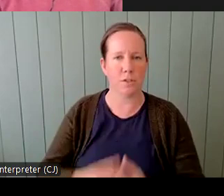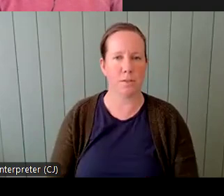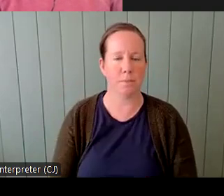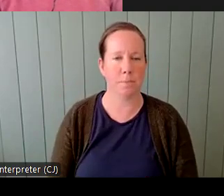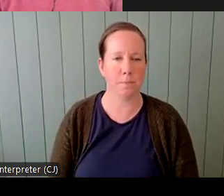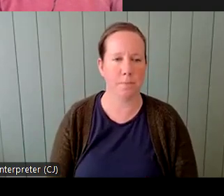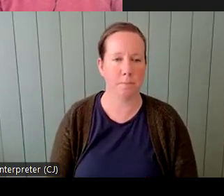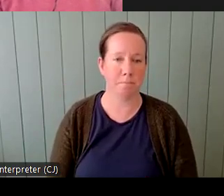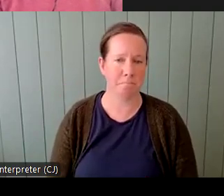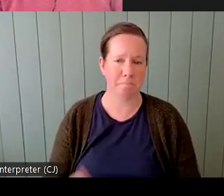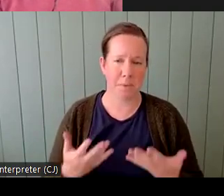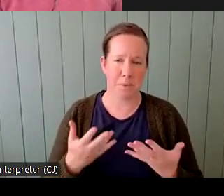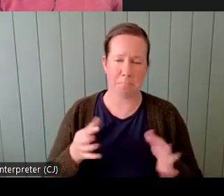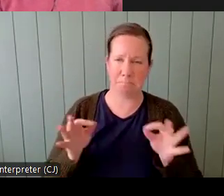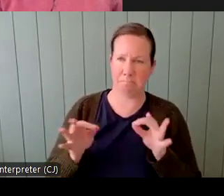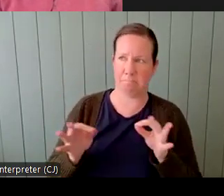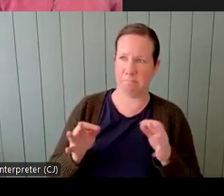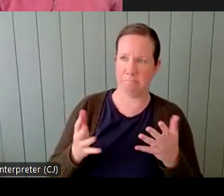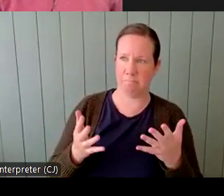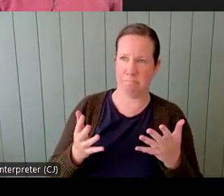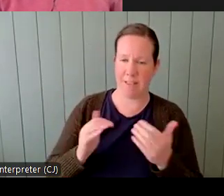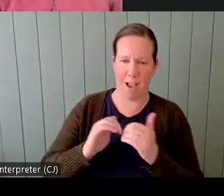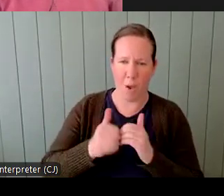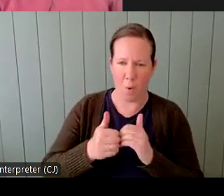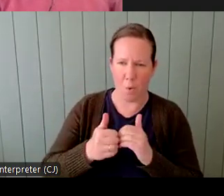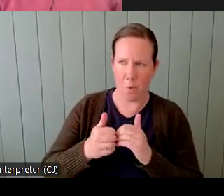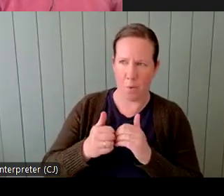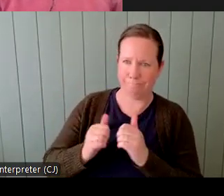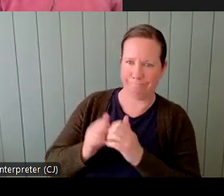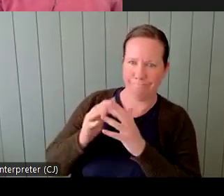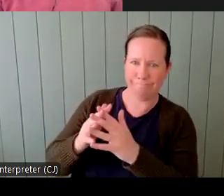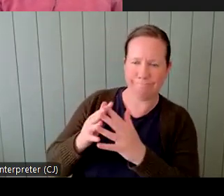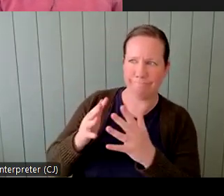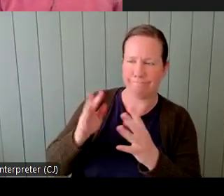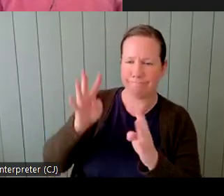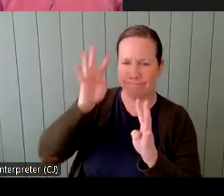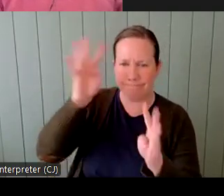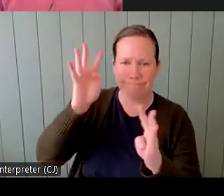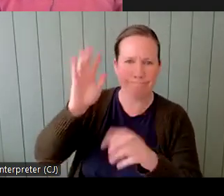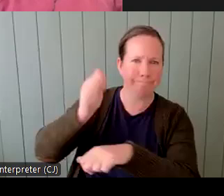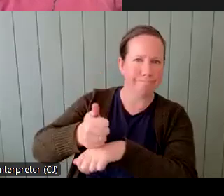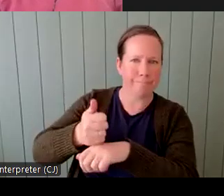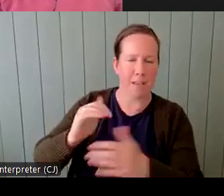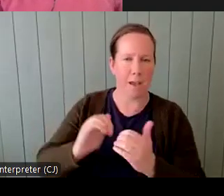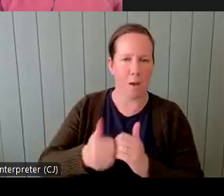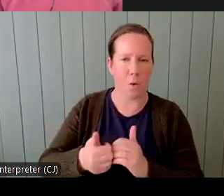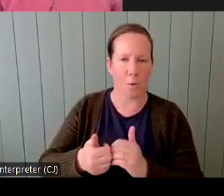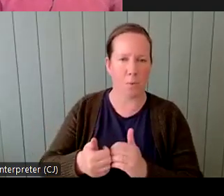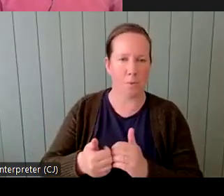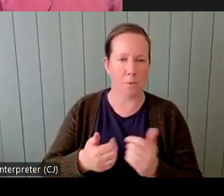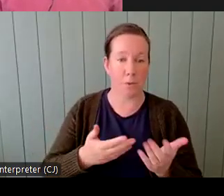fantastic. So if you could tell us a little bit about what led to the creation of your organization. And we'll start